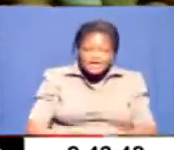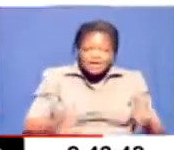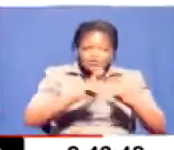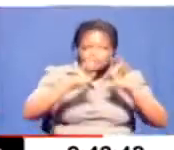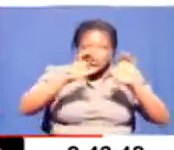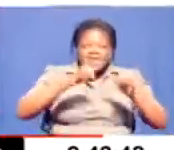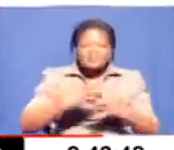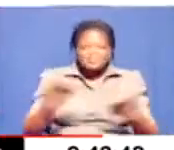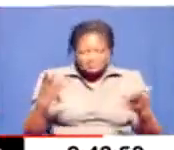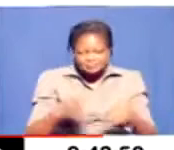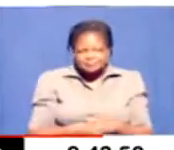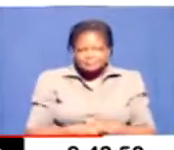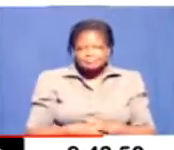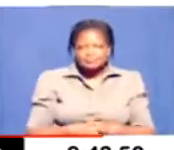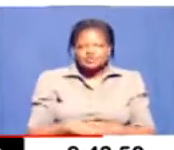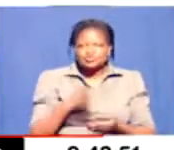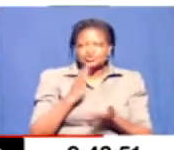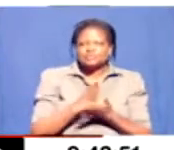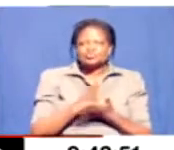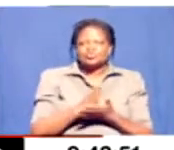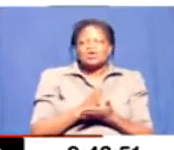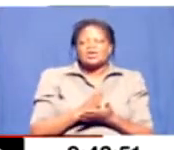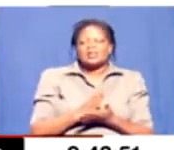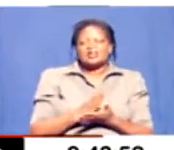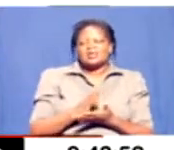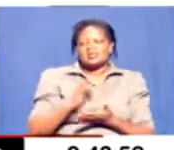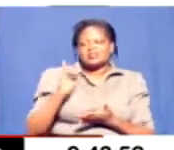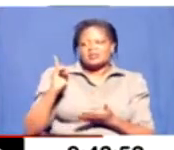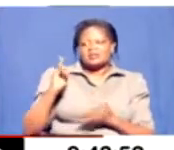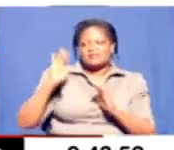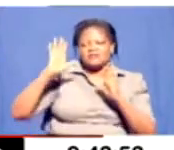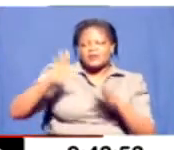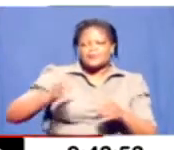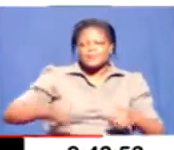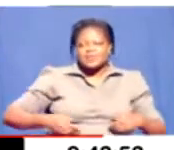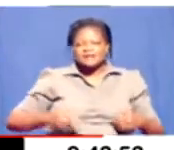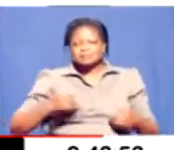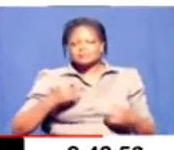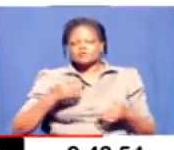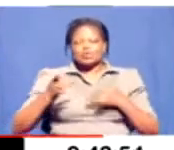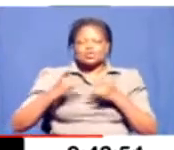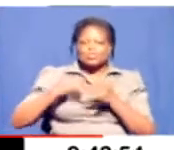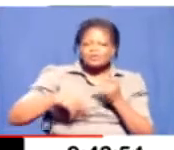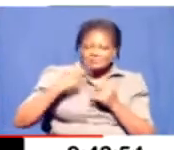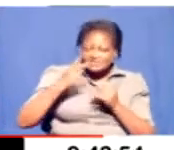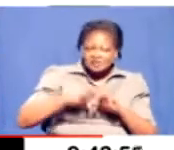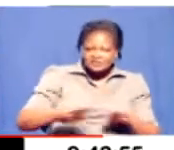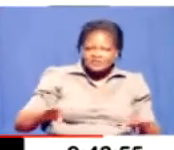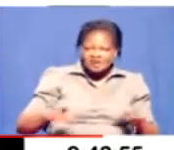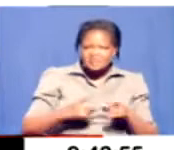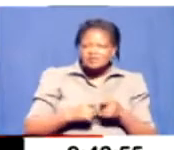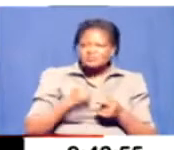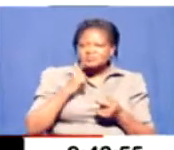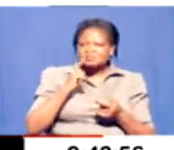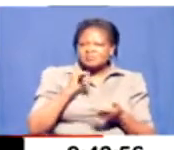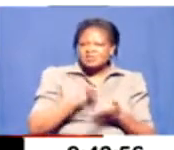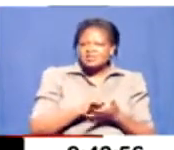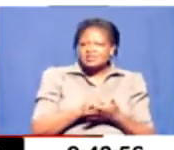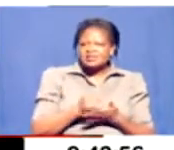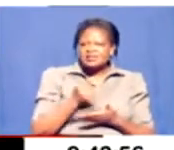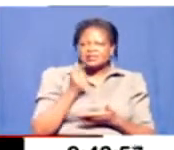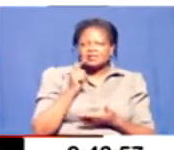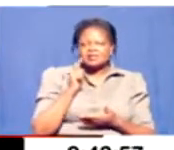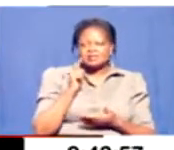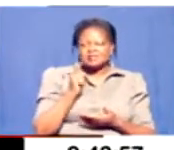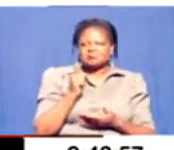produce. Surely this is a call for the youth. Look at the bounty that we've just seen on this farm. And surely you want to tell me that a